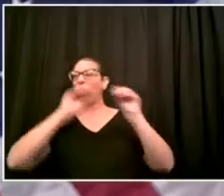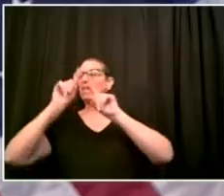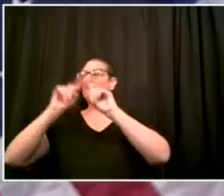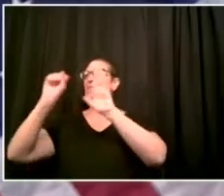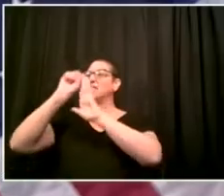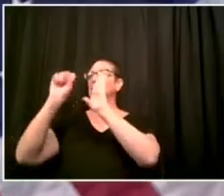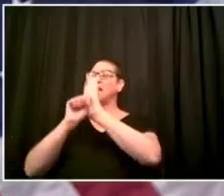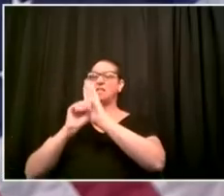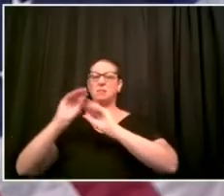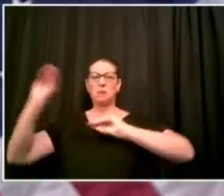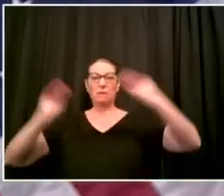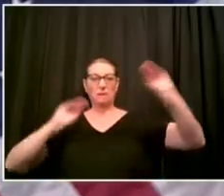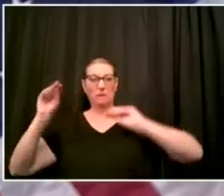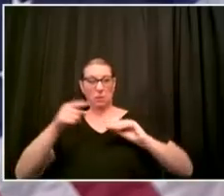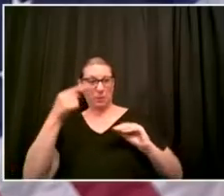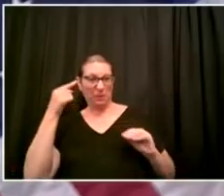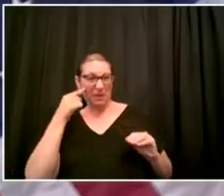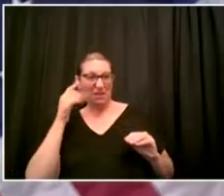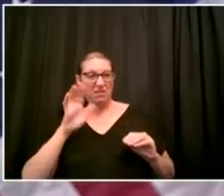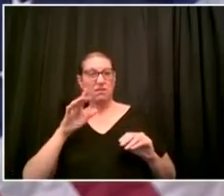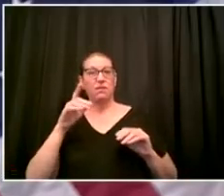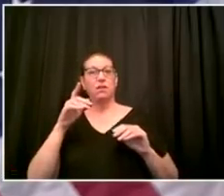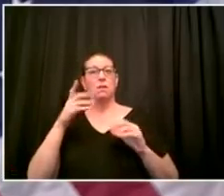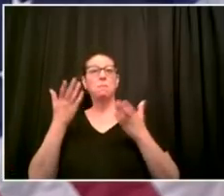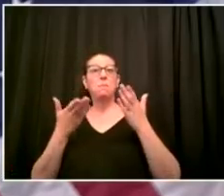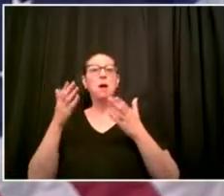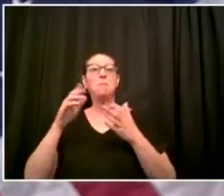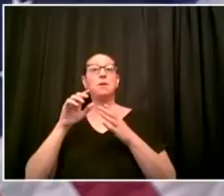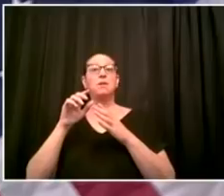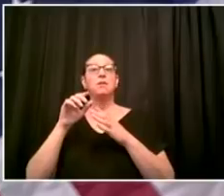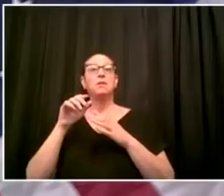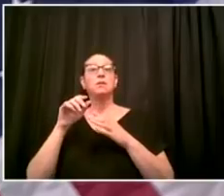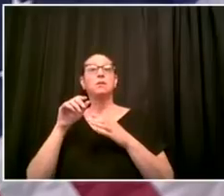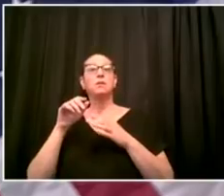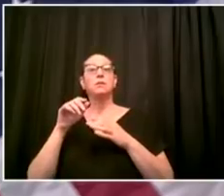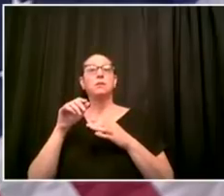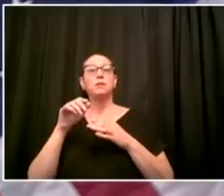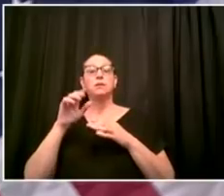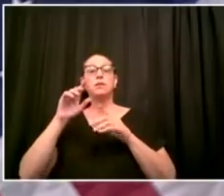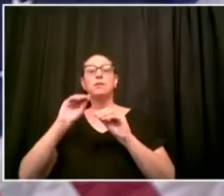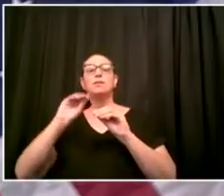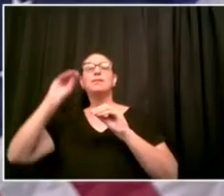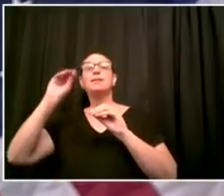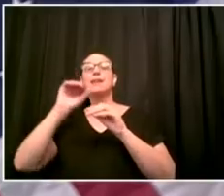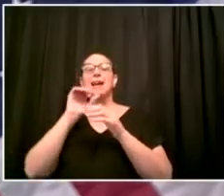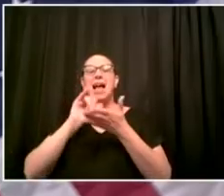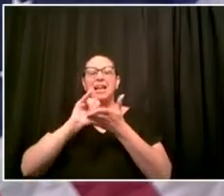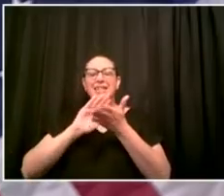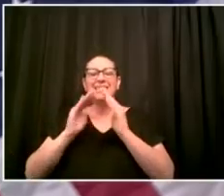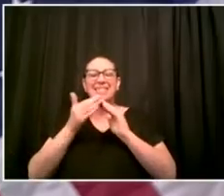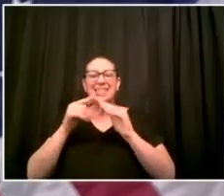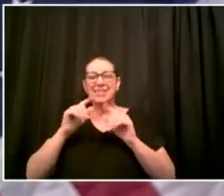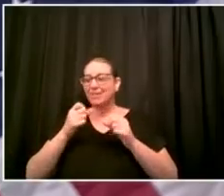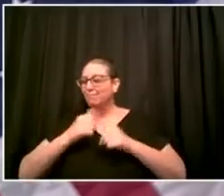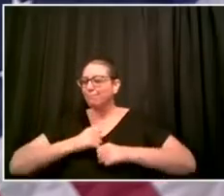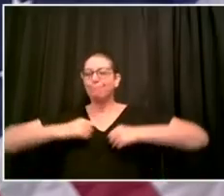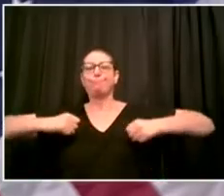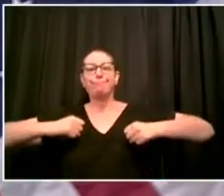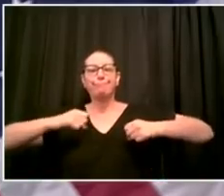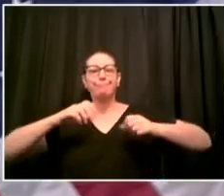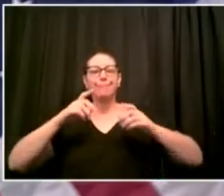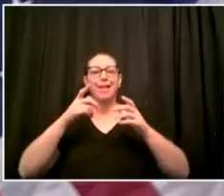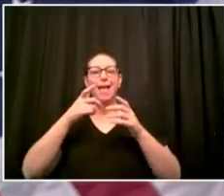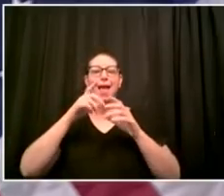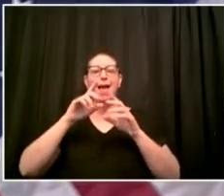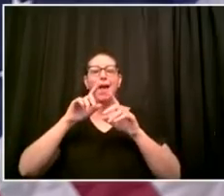because to raise their families, for instance, because of the threat the virus presented in the city. No, that's a great question.